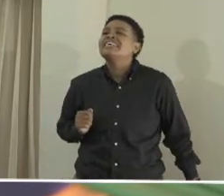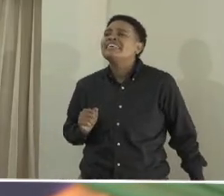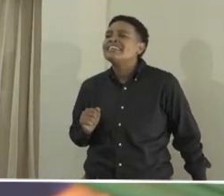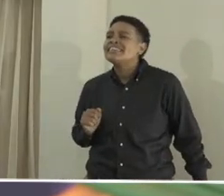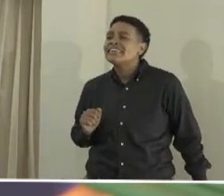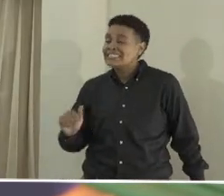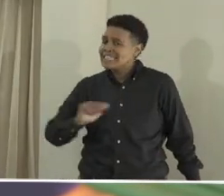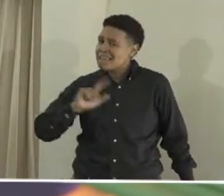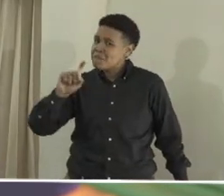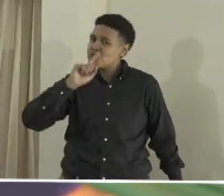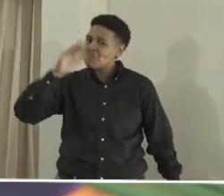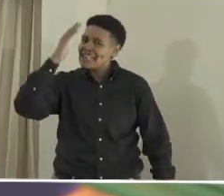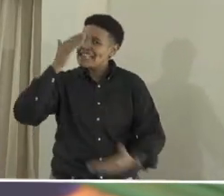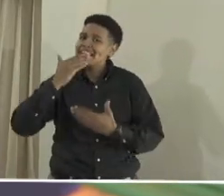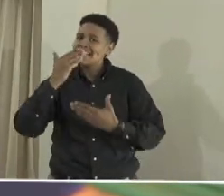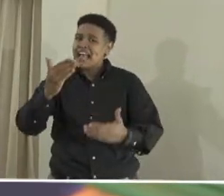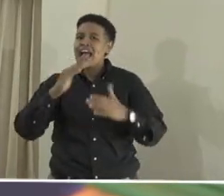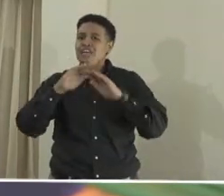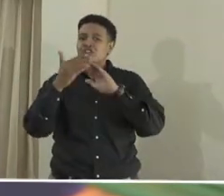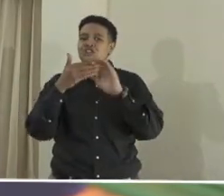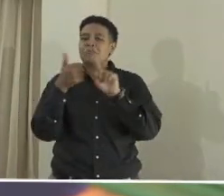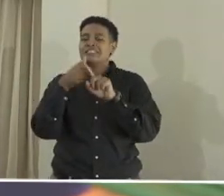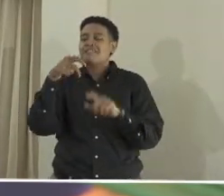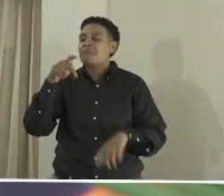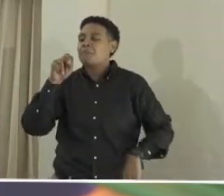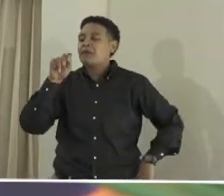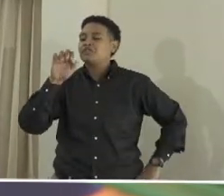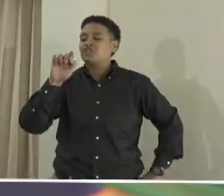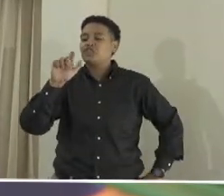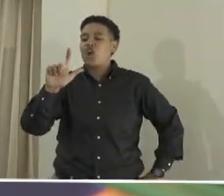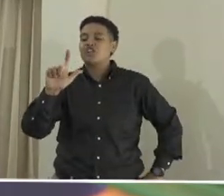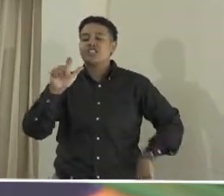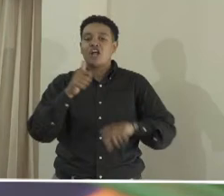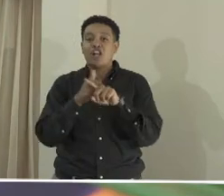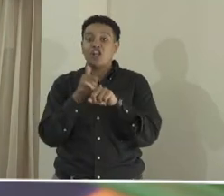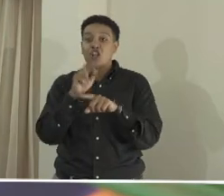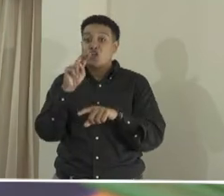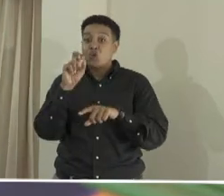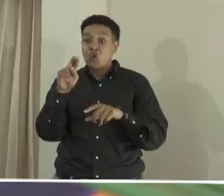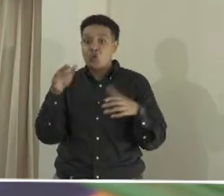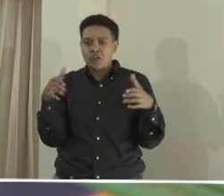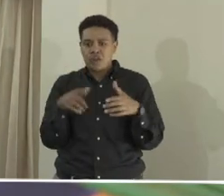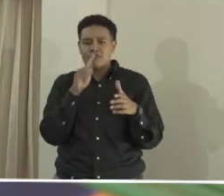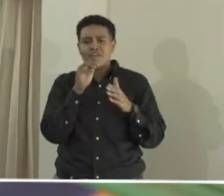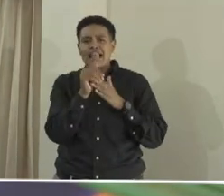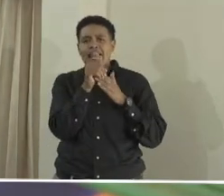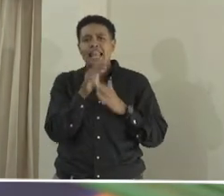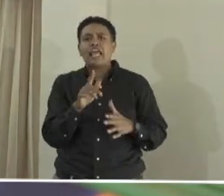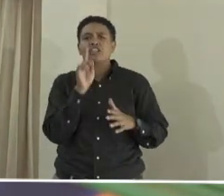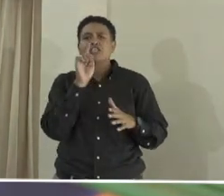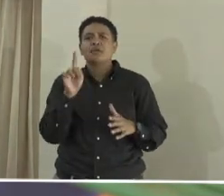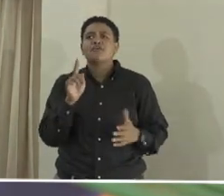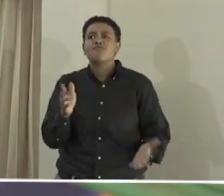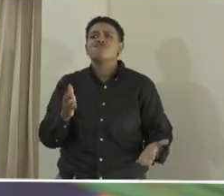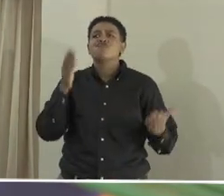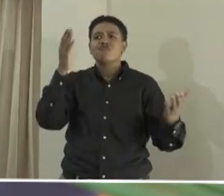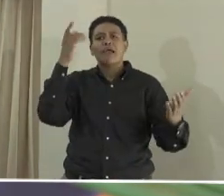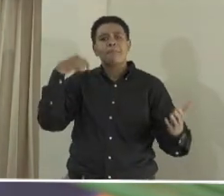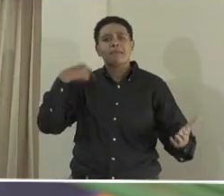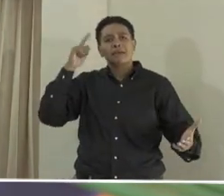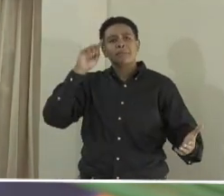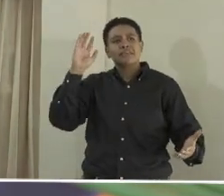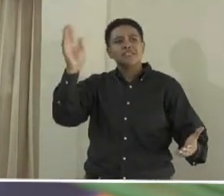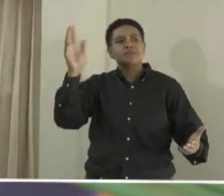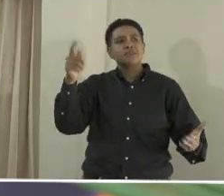I must thank the Jamaica Pentecostal Union Apostolic, the leadership, for recommending me to speak